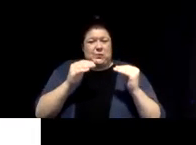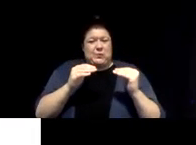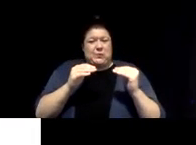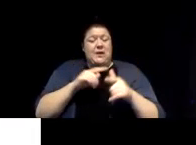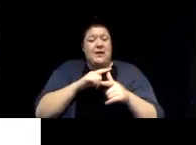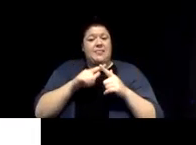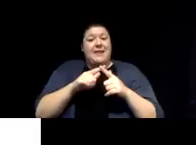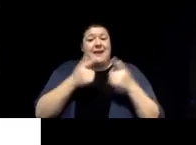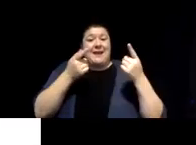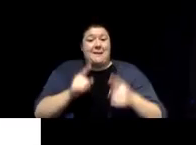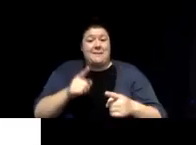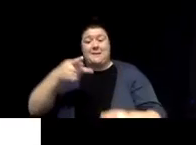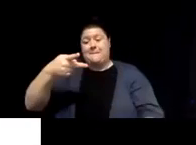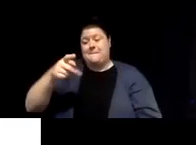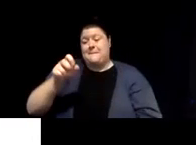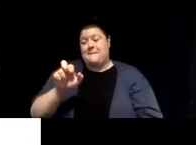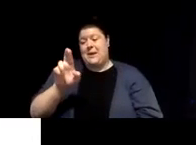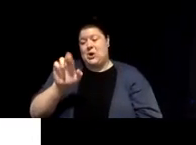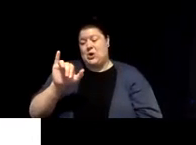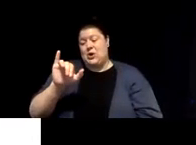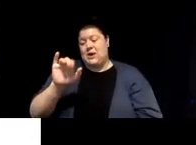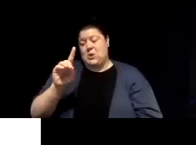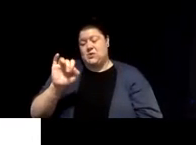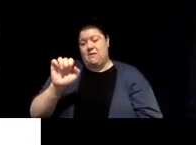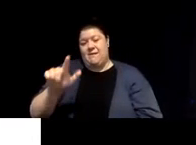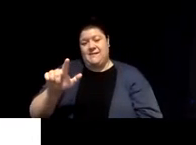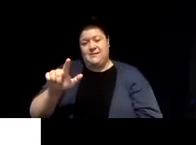disease, which is